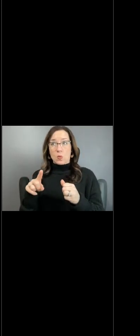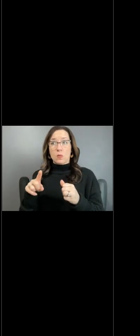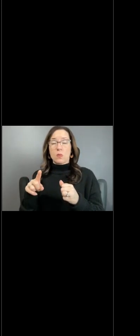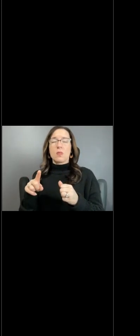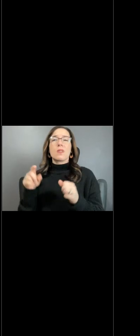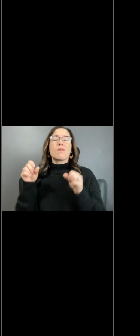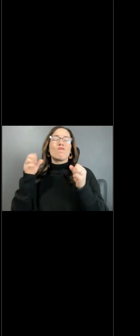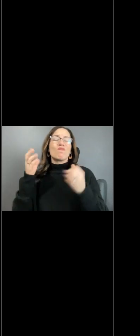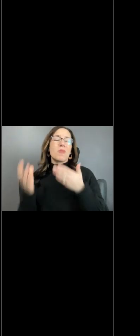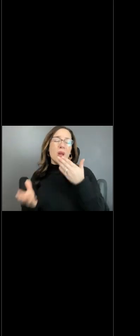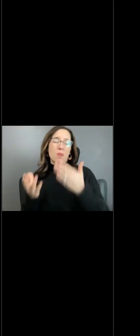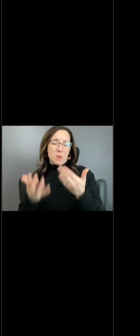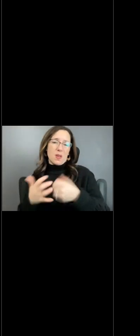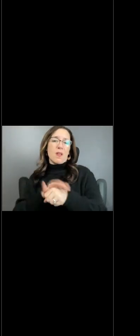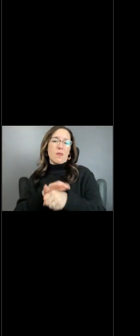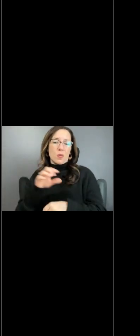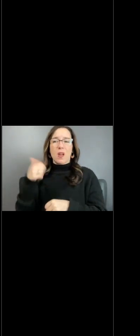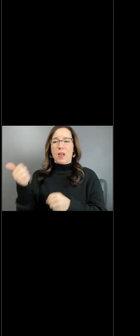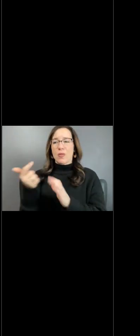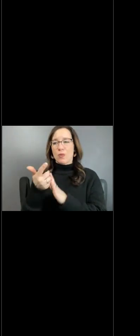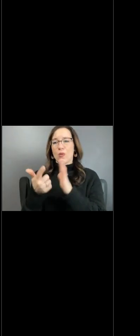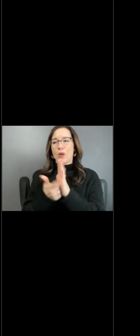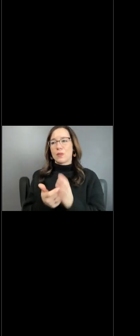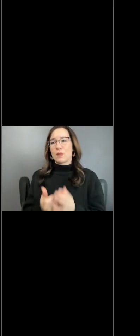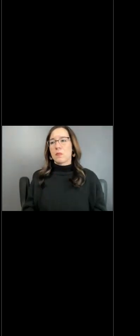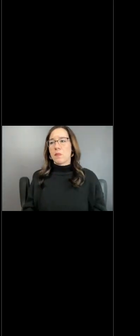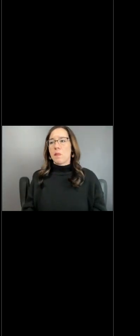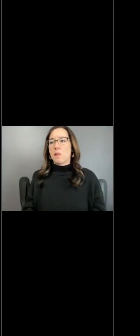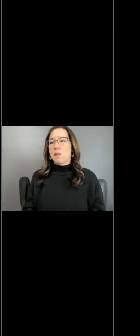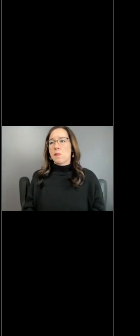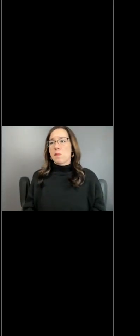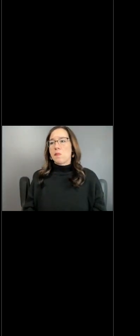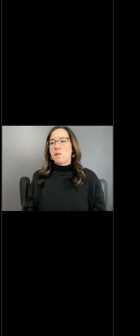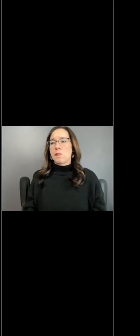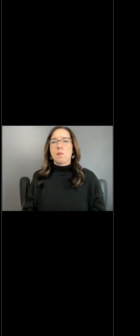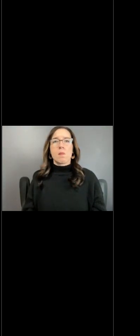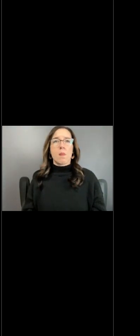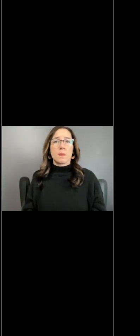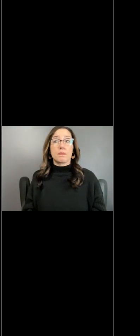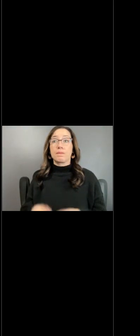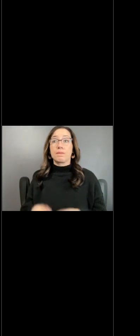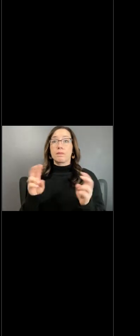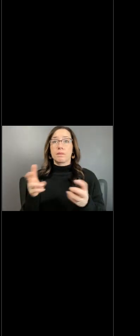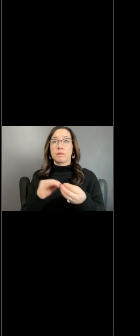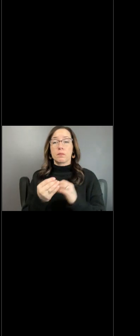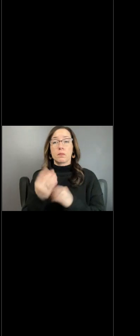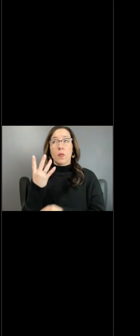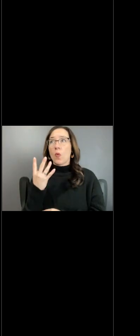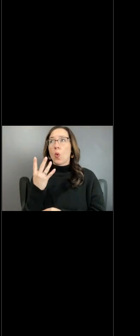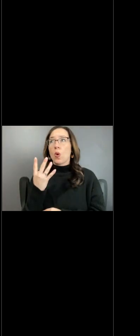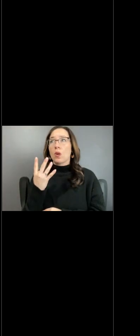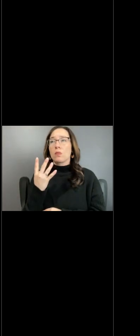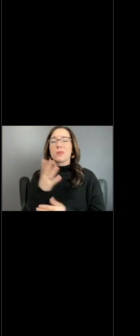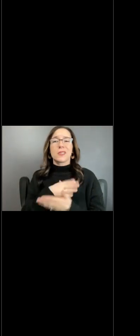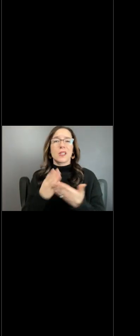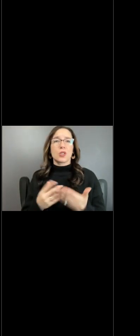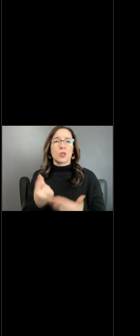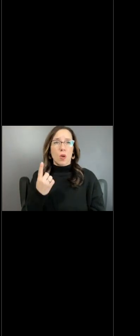be covered by other laws. And so that takes us to topic 4, section